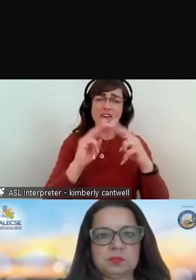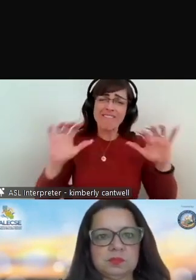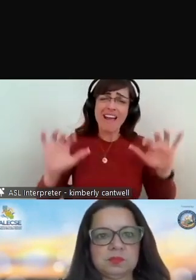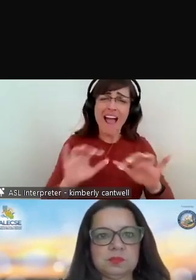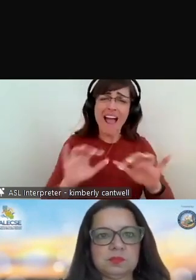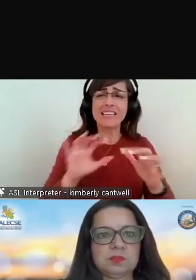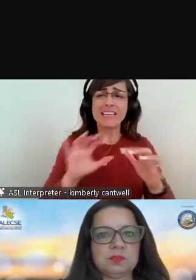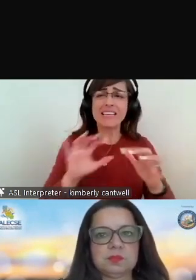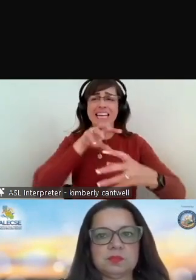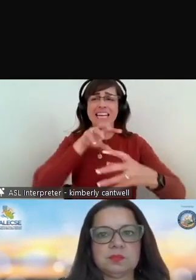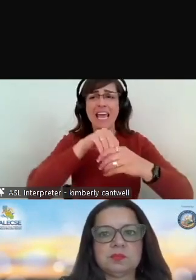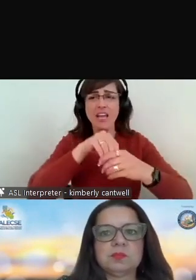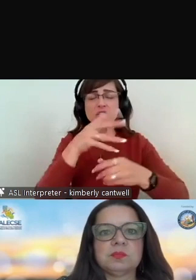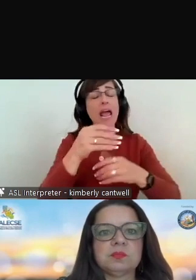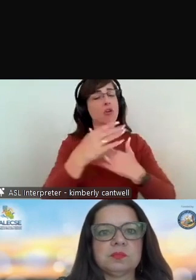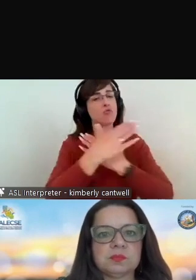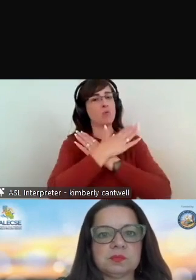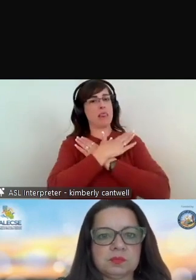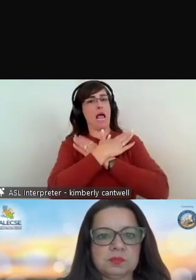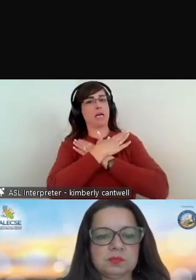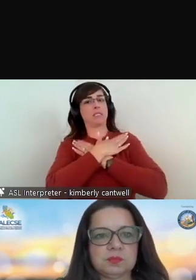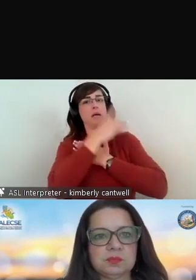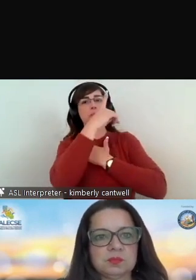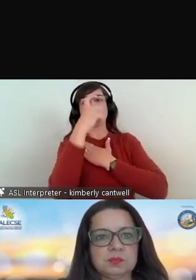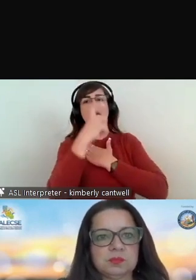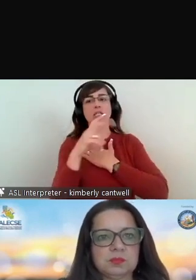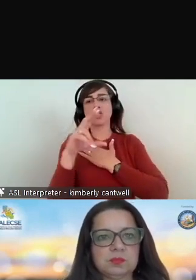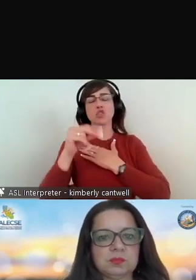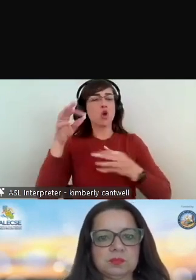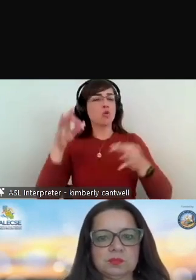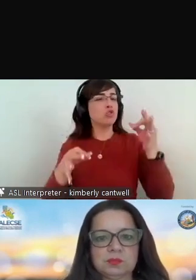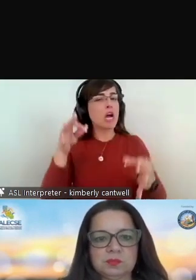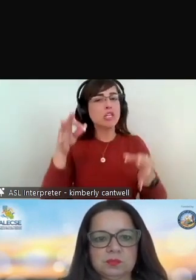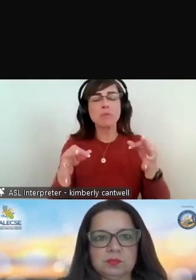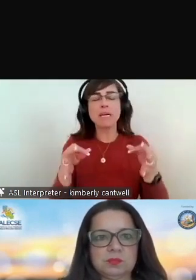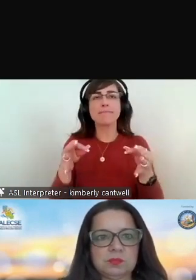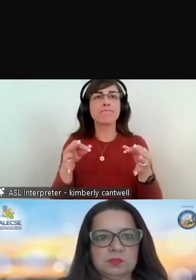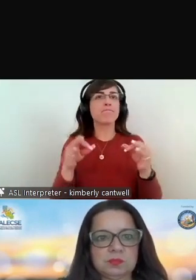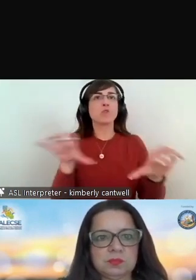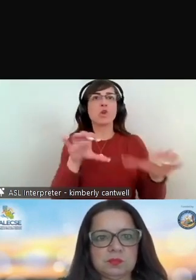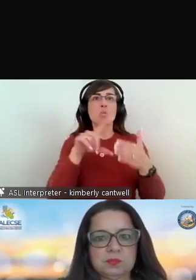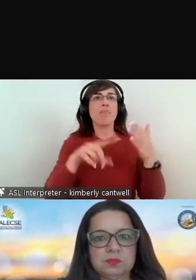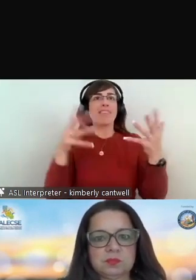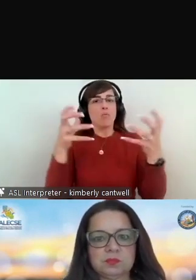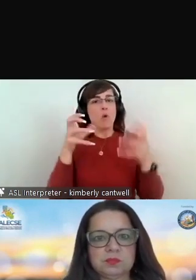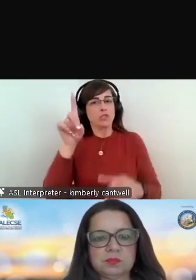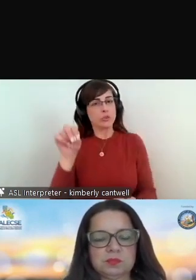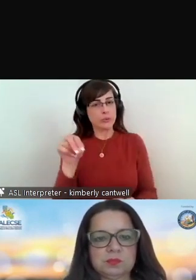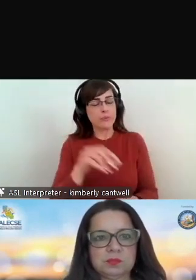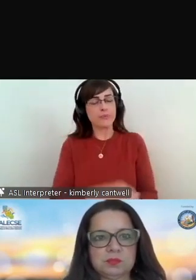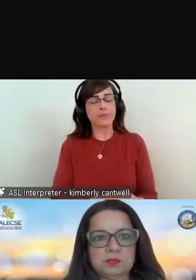very engaged, but they're also relaxed because there's no judgment. It's just they're doing what they want to do.